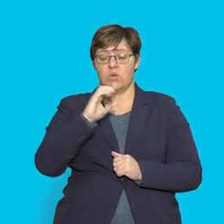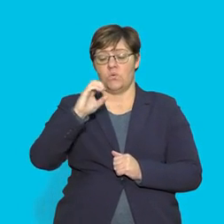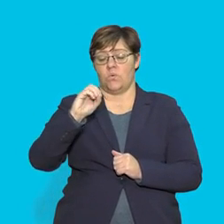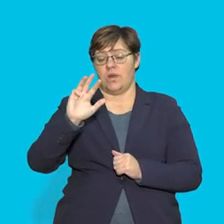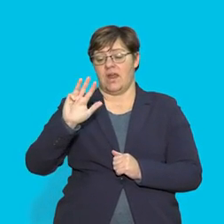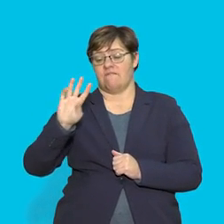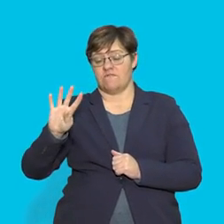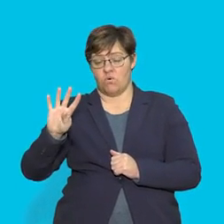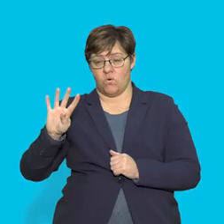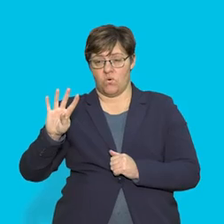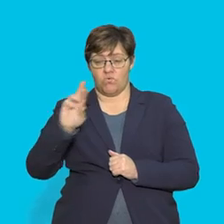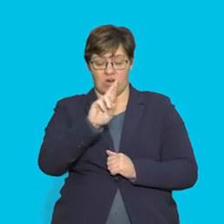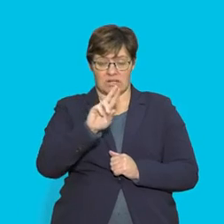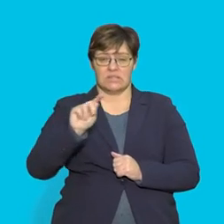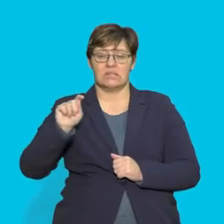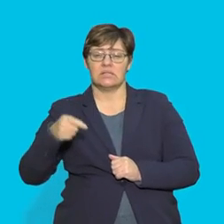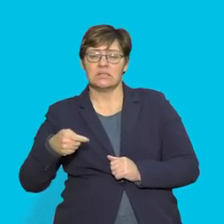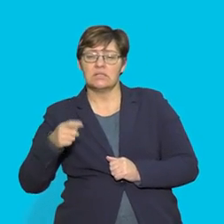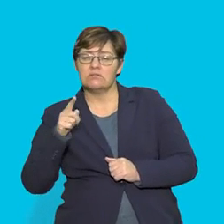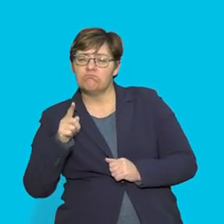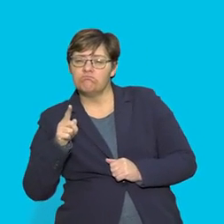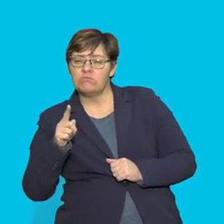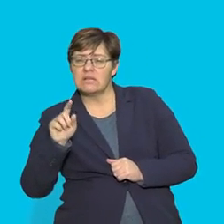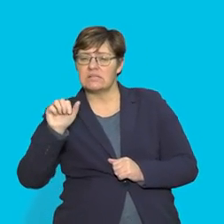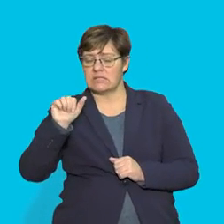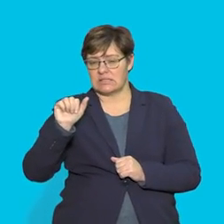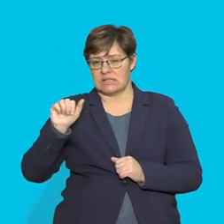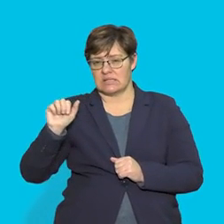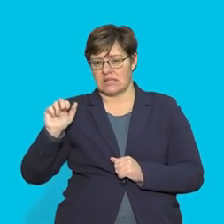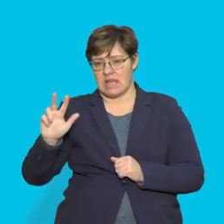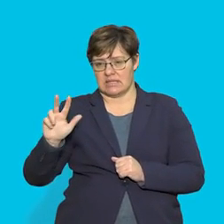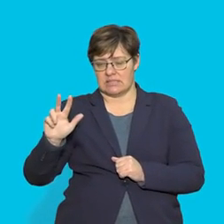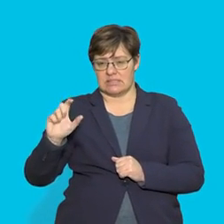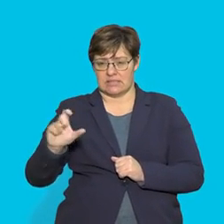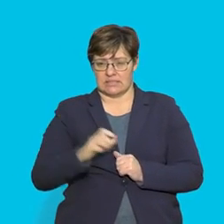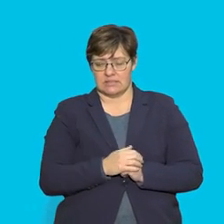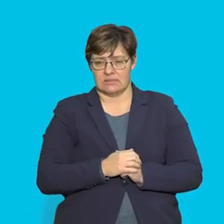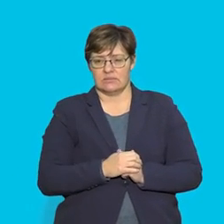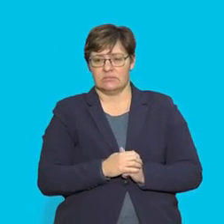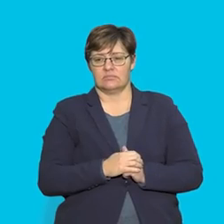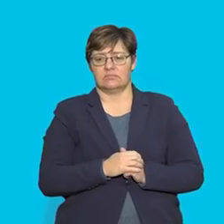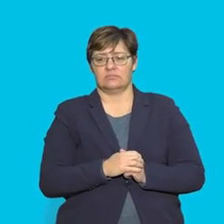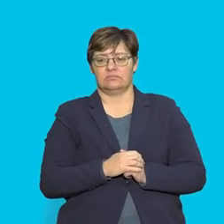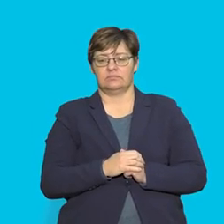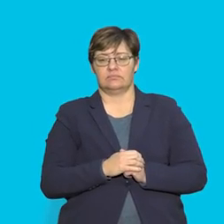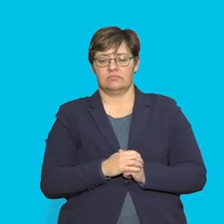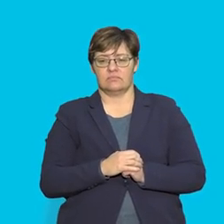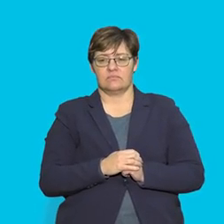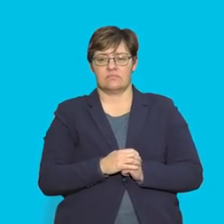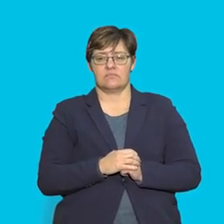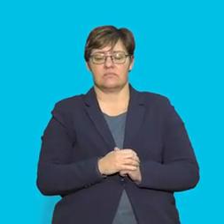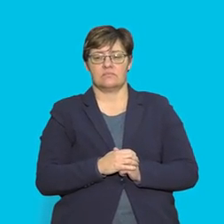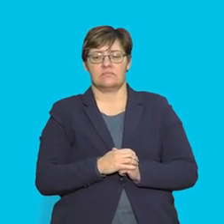109,094 rands, and how many cents this is? cents is 68. This